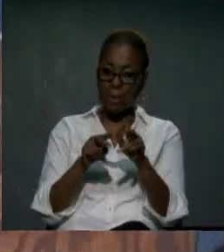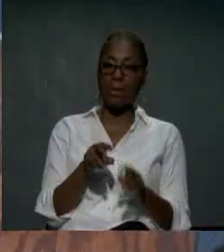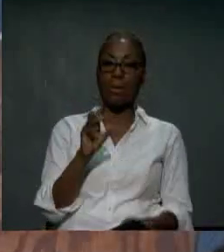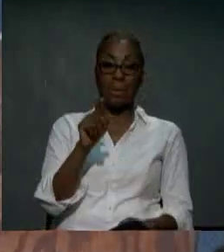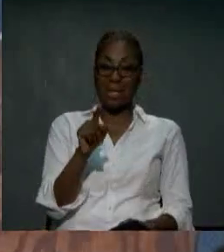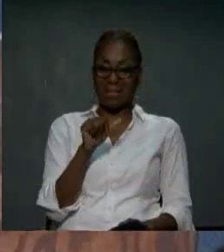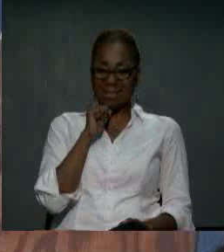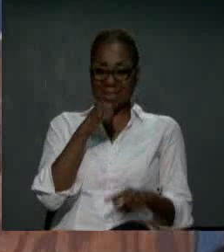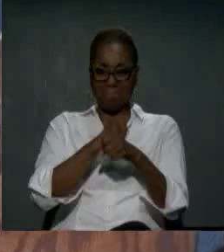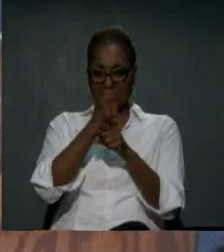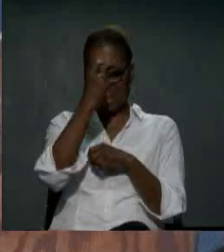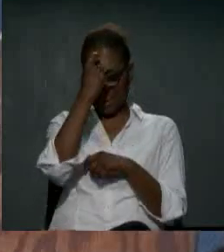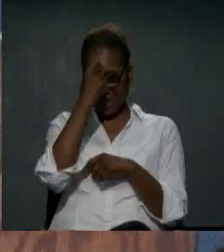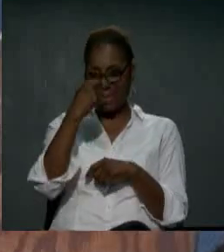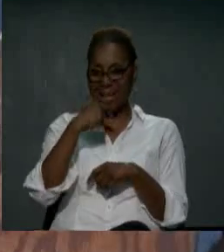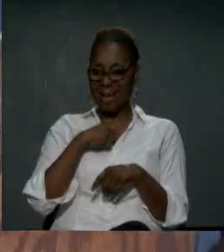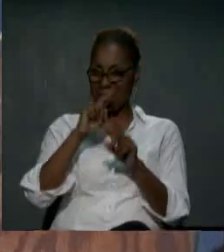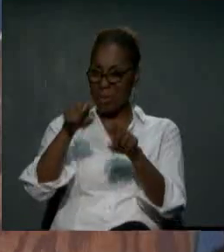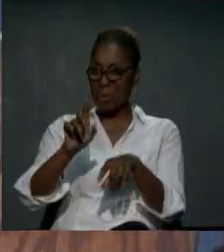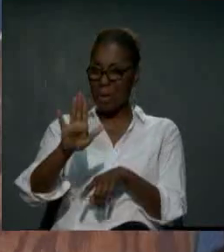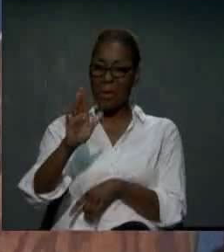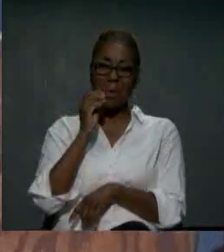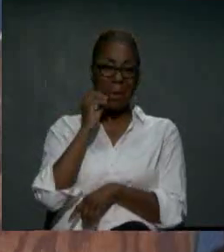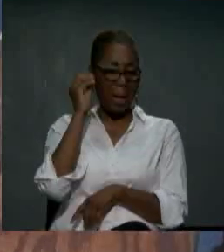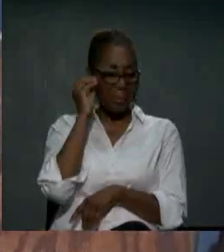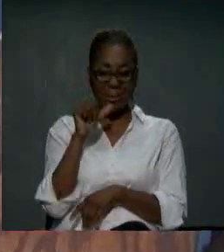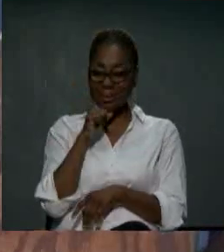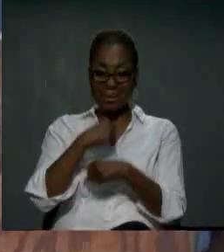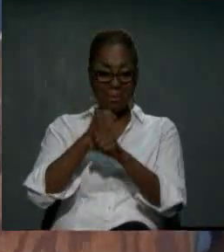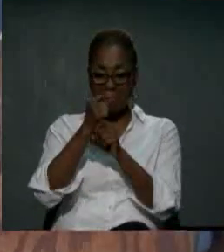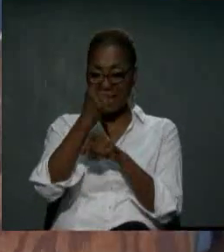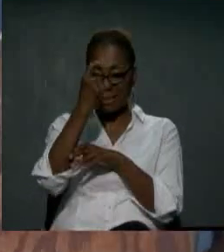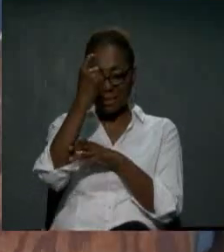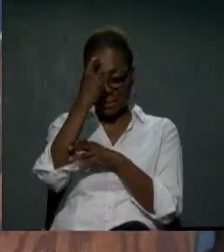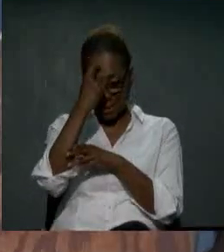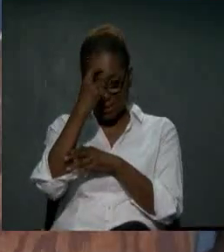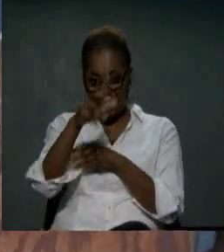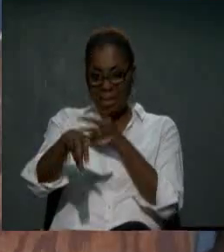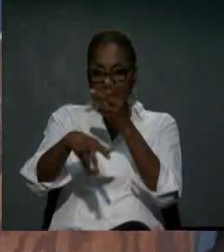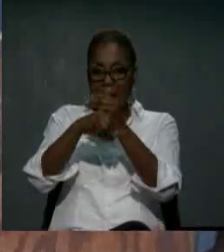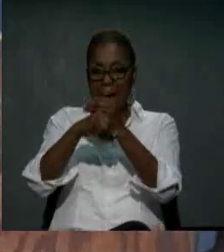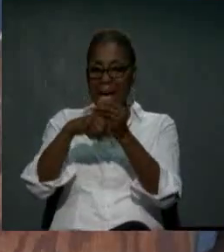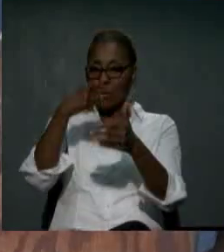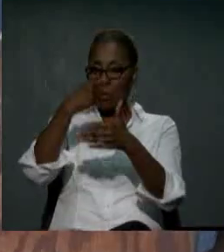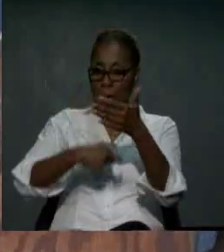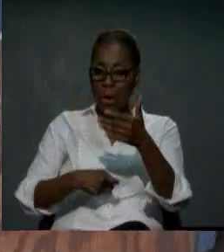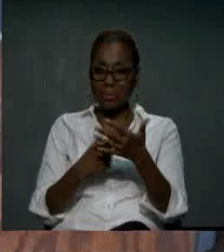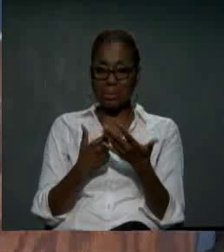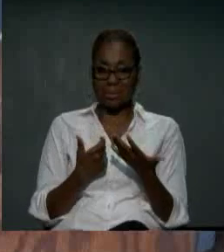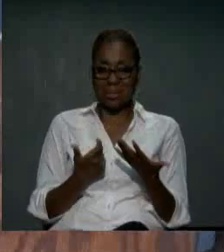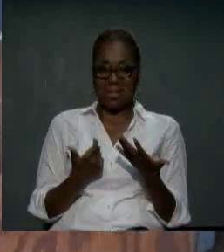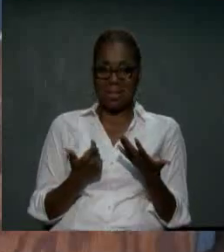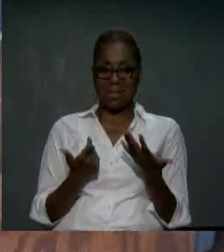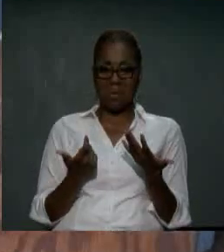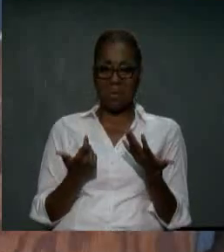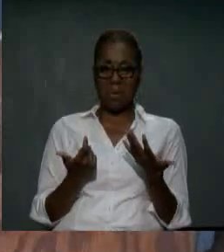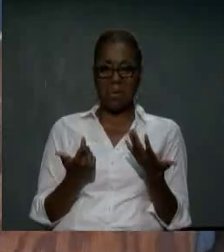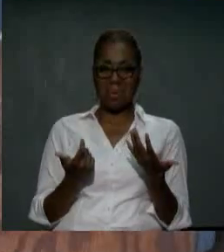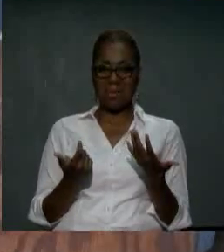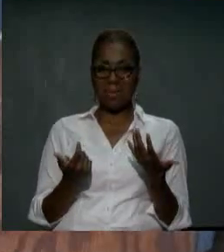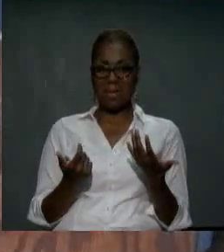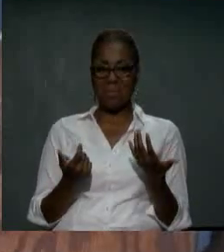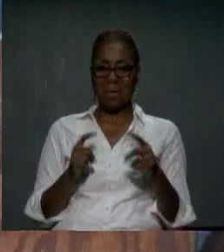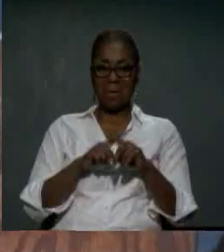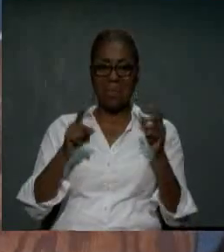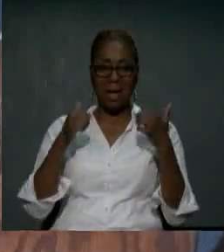It didn't make sense. I've been over her house. It didn't make sense to add a cost when there's not going to be any